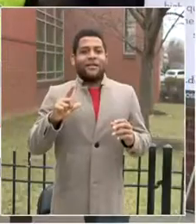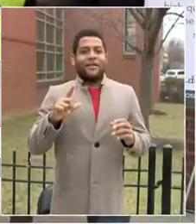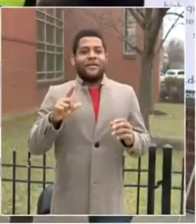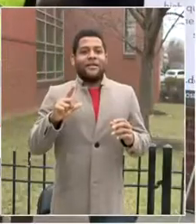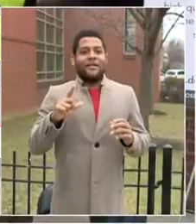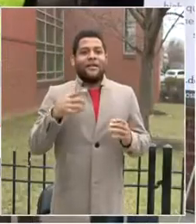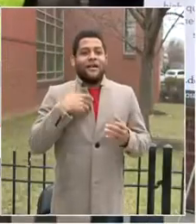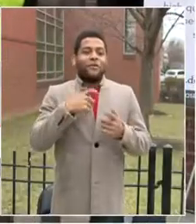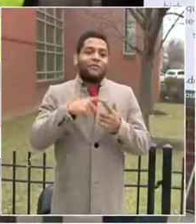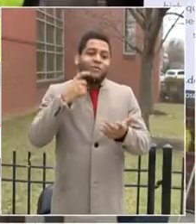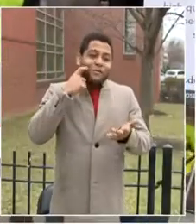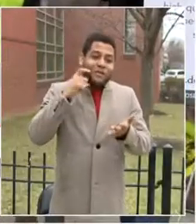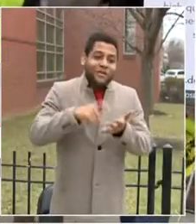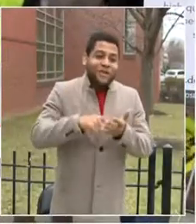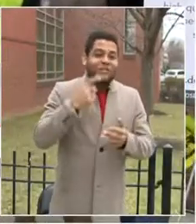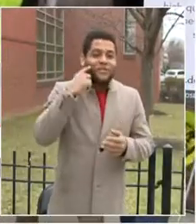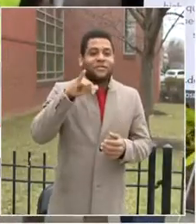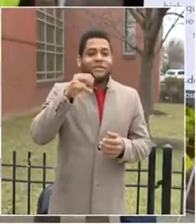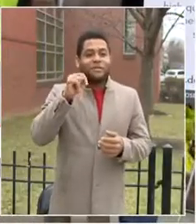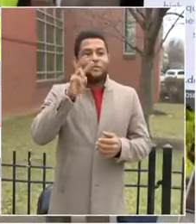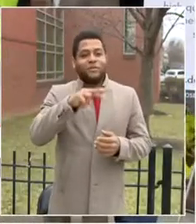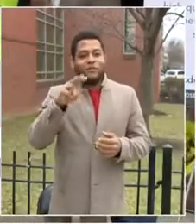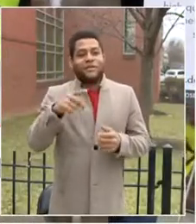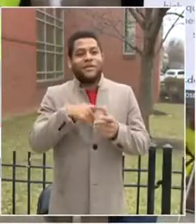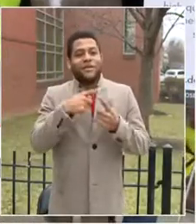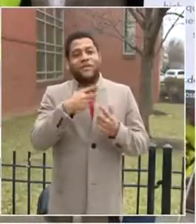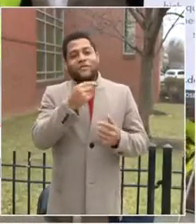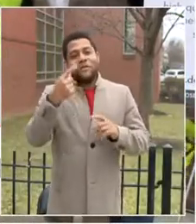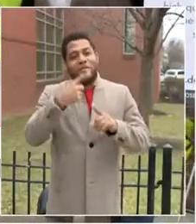January 2022 was just a couple of months ago.